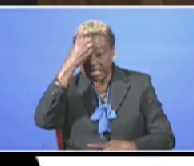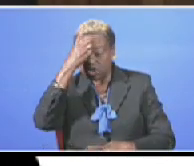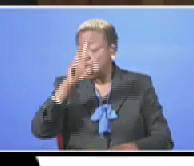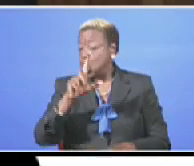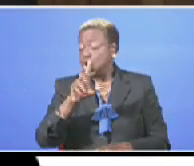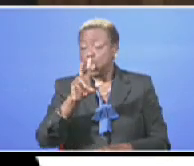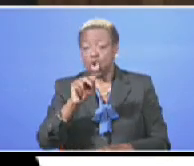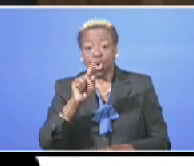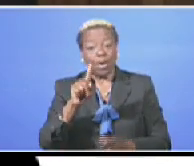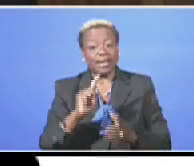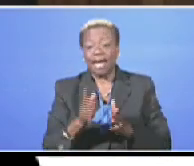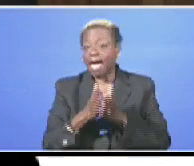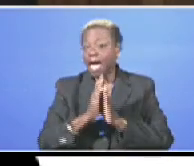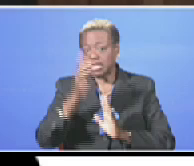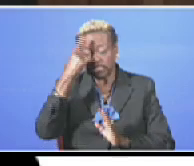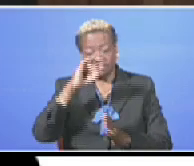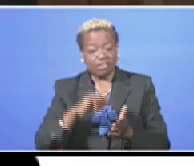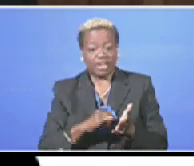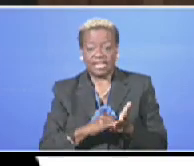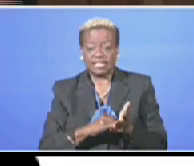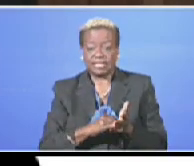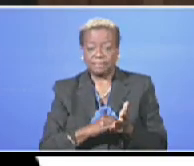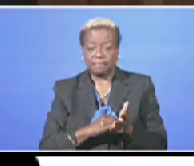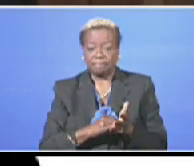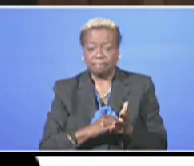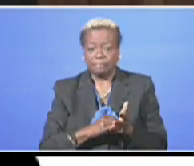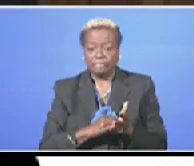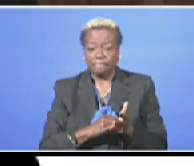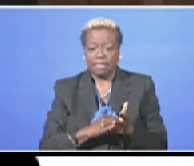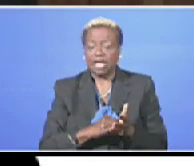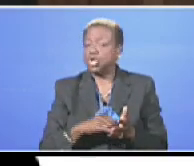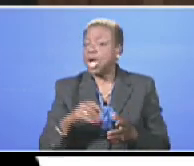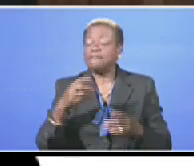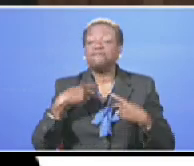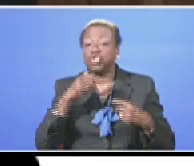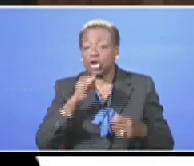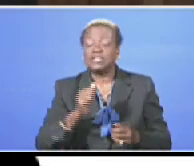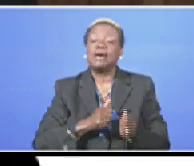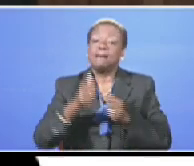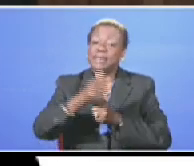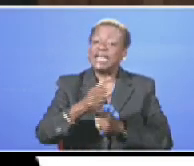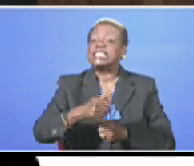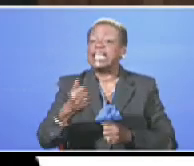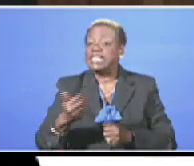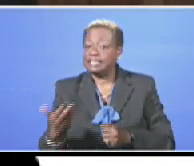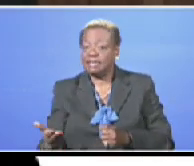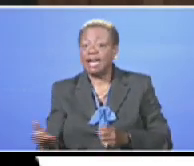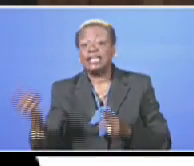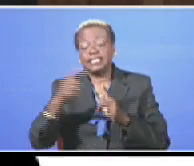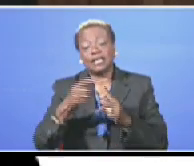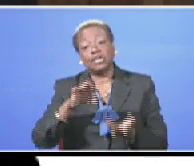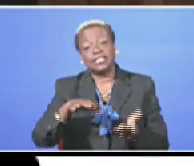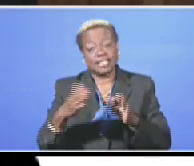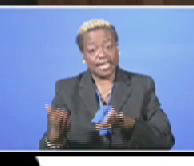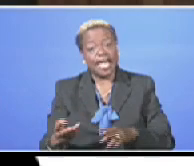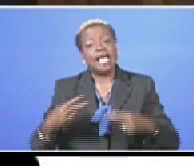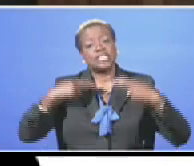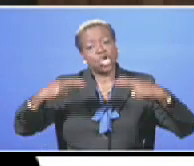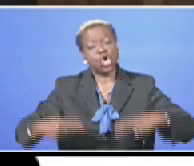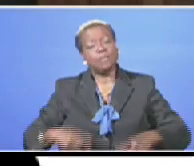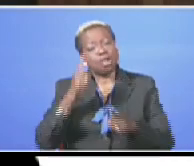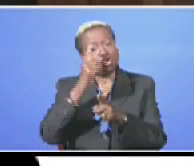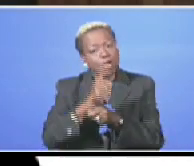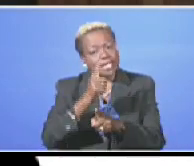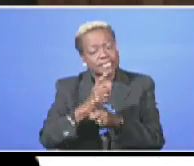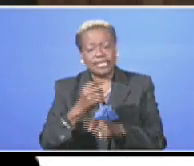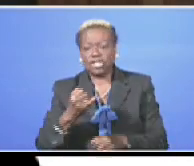has to live with. And honestly, you haven't passed anything until you're dead. And it's a human rights issue as well. You know,